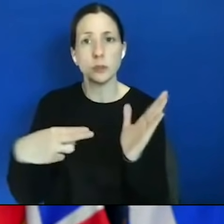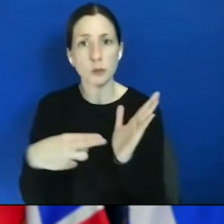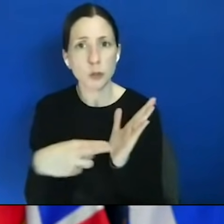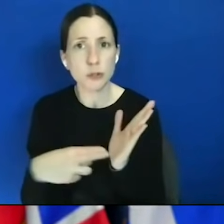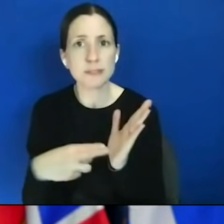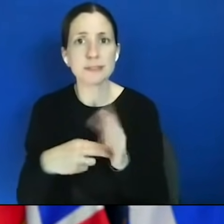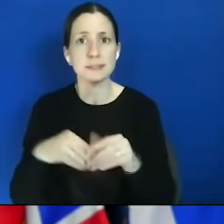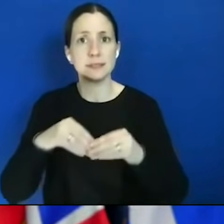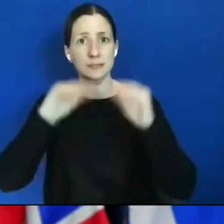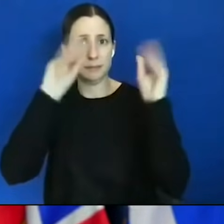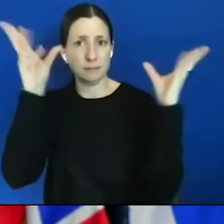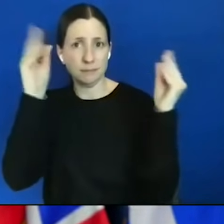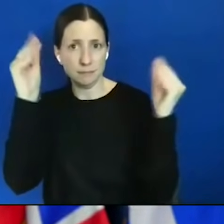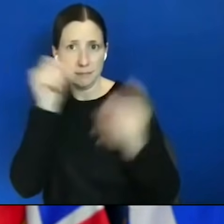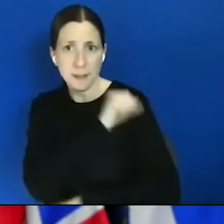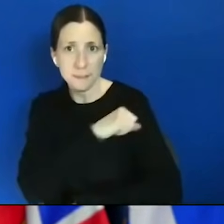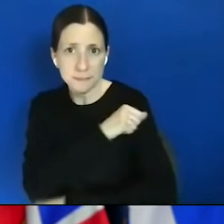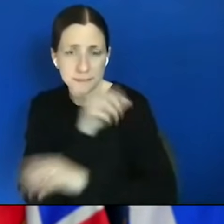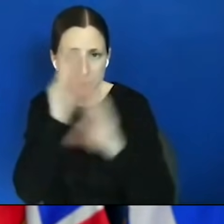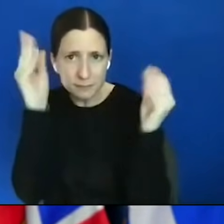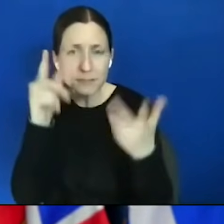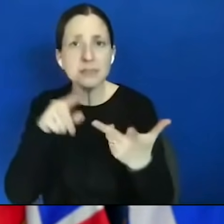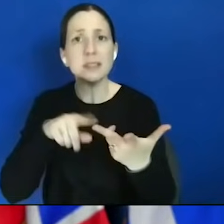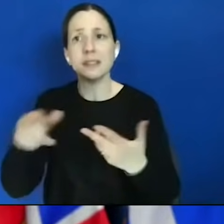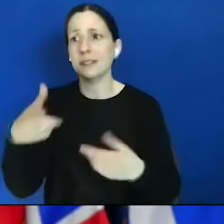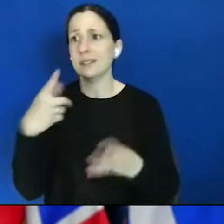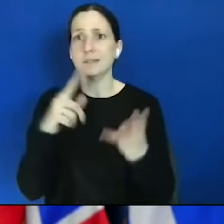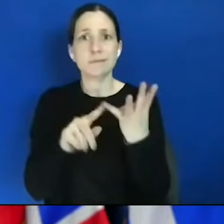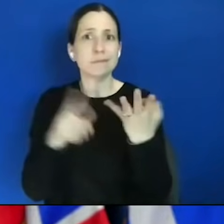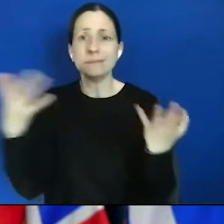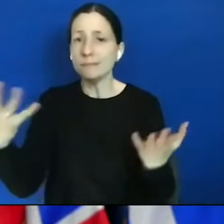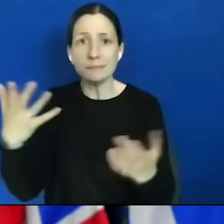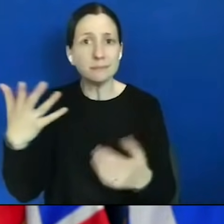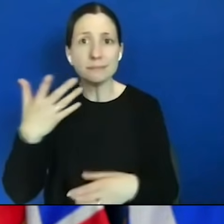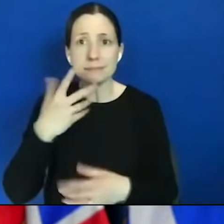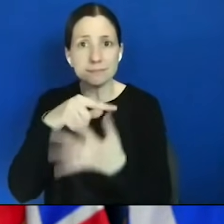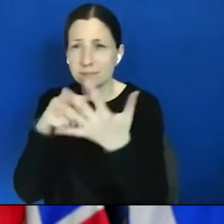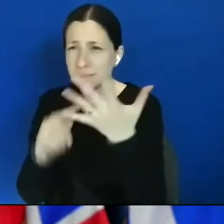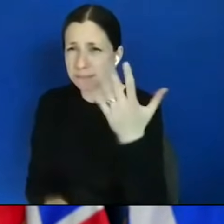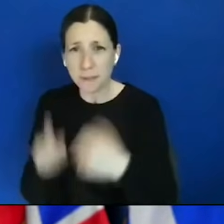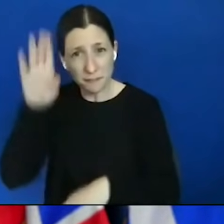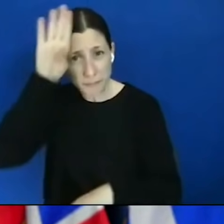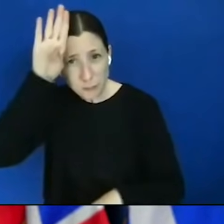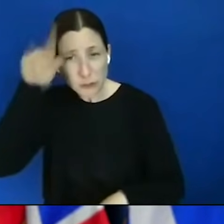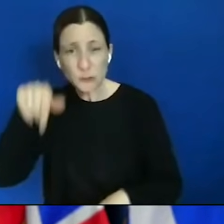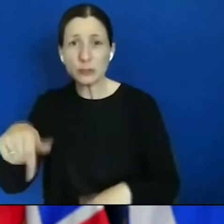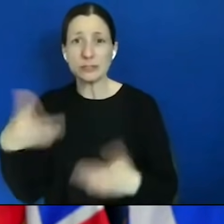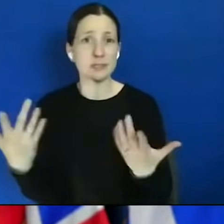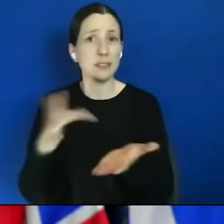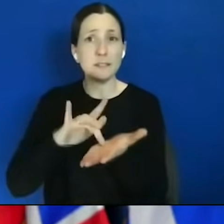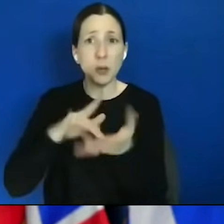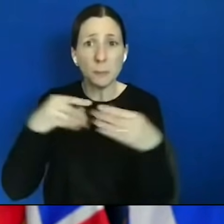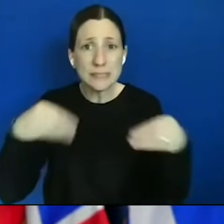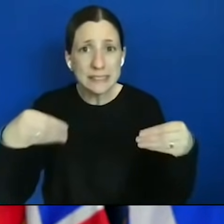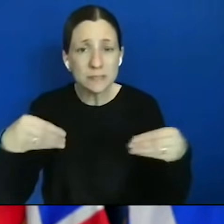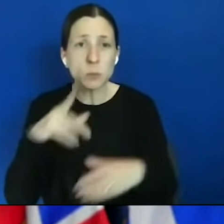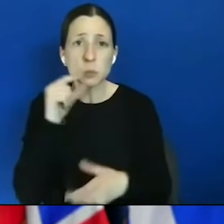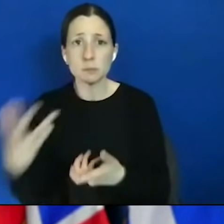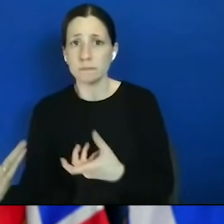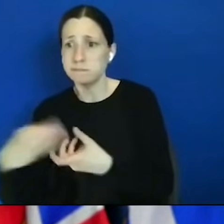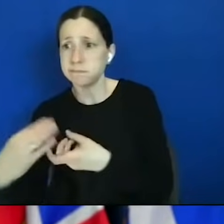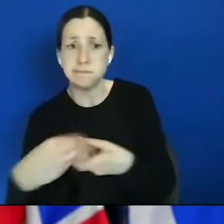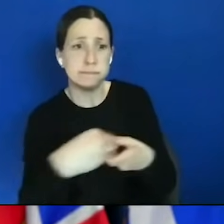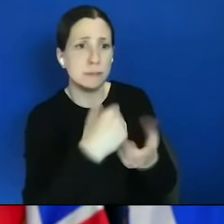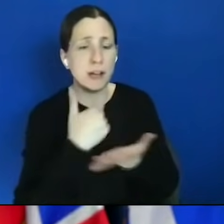others, and pharmacists involved in the direct delivery of vaccine, to all those involved in organizing it who have joined our